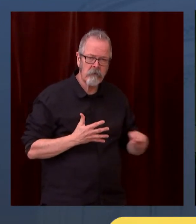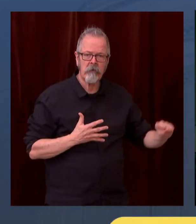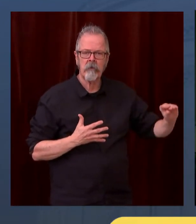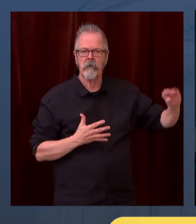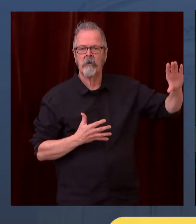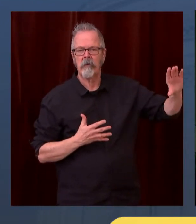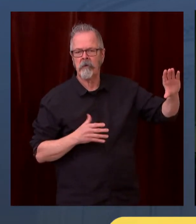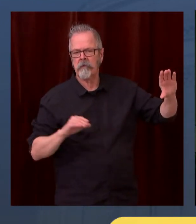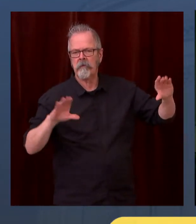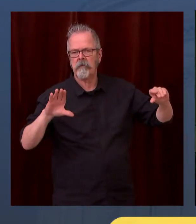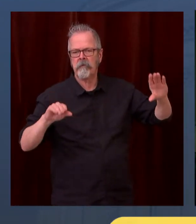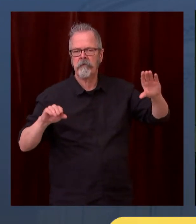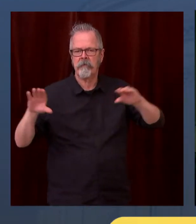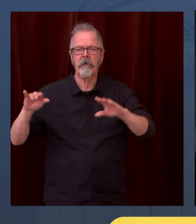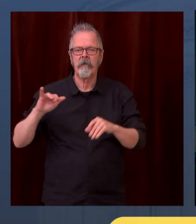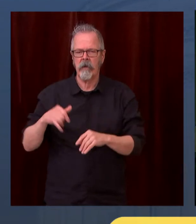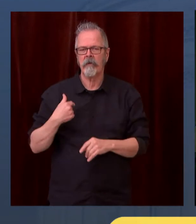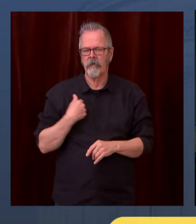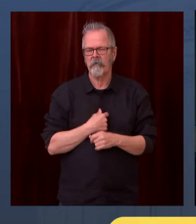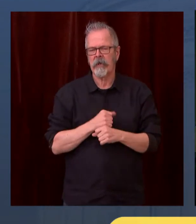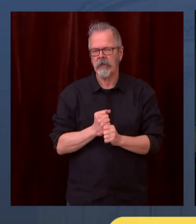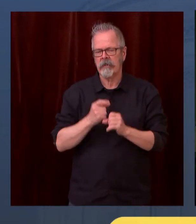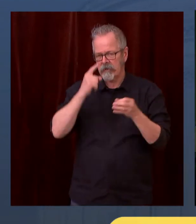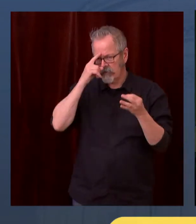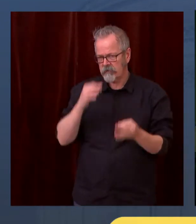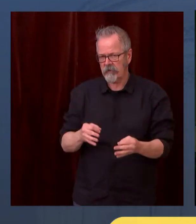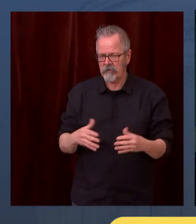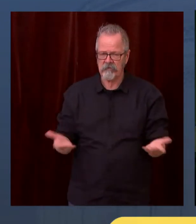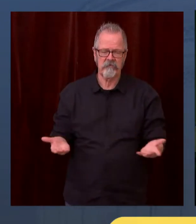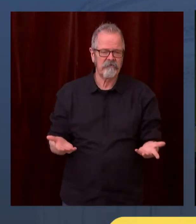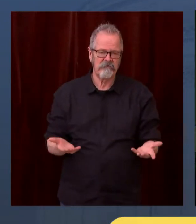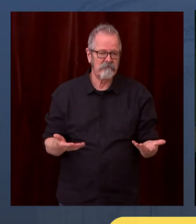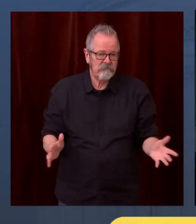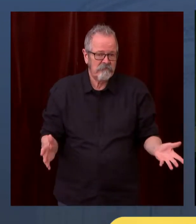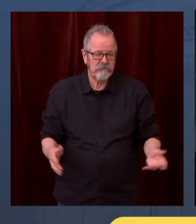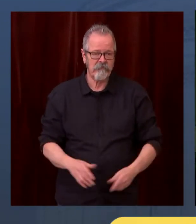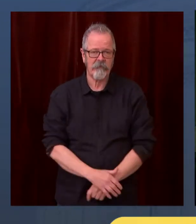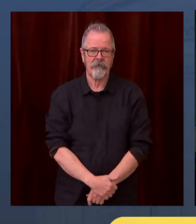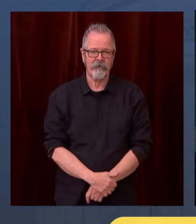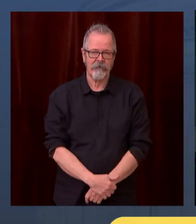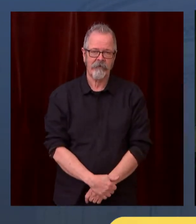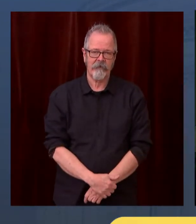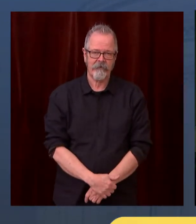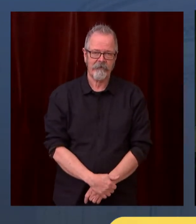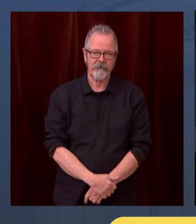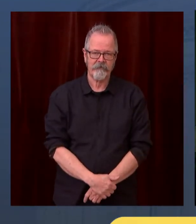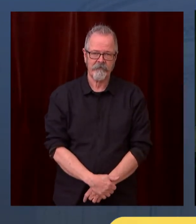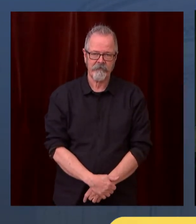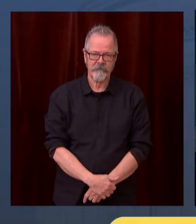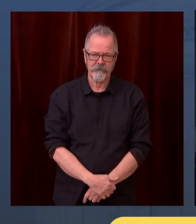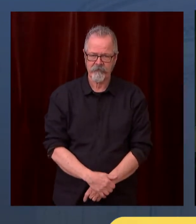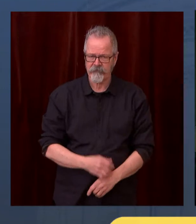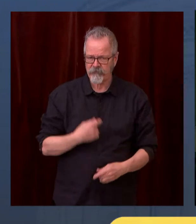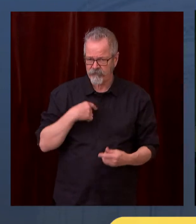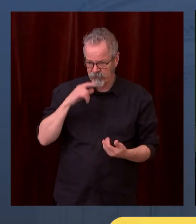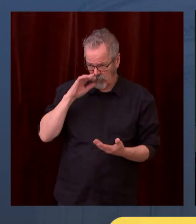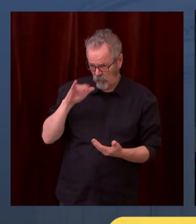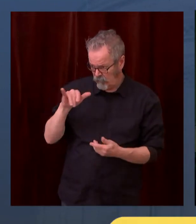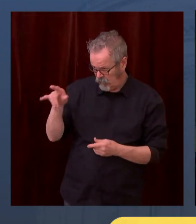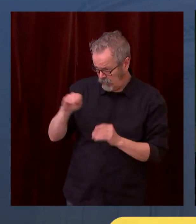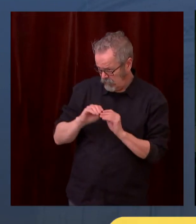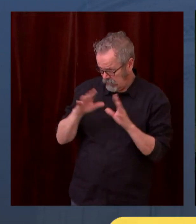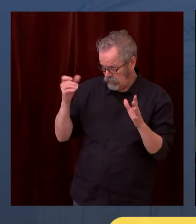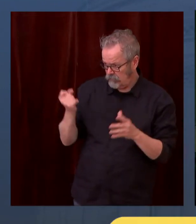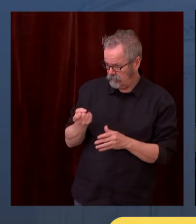play into the decisions on how much vaccine that provider or other providers would receive? So I hope that answers that question.